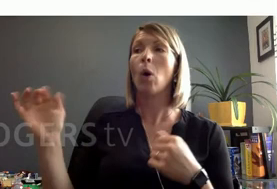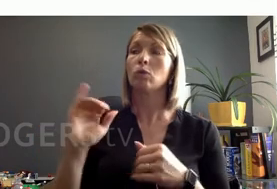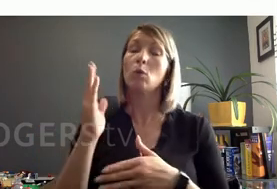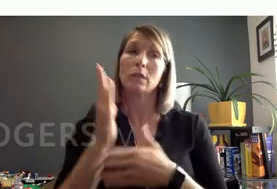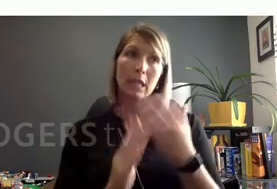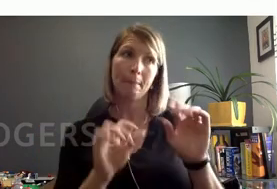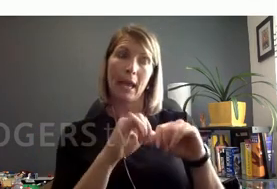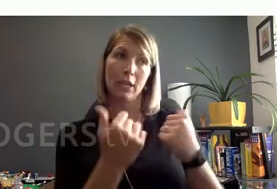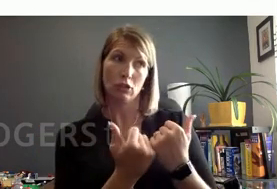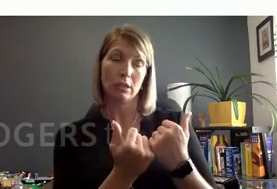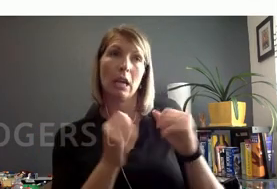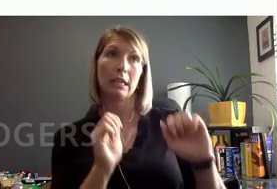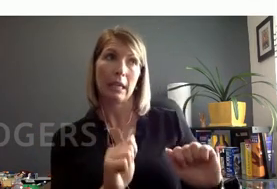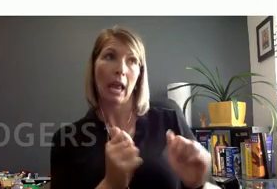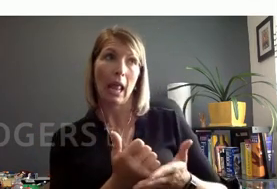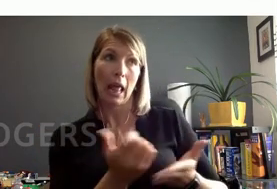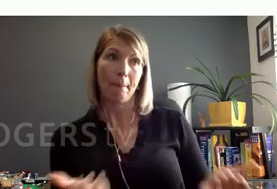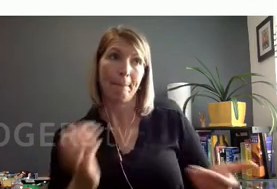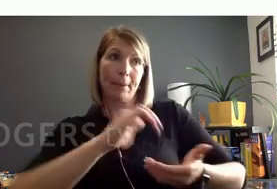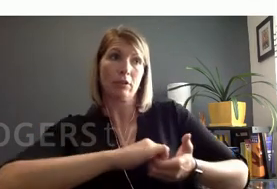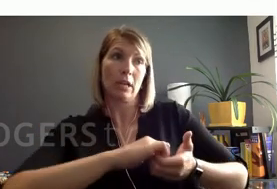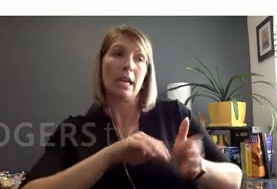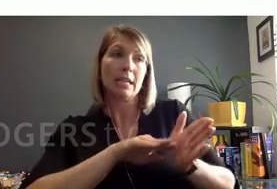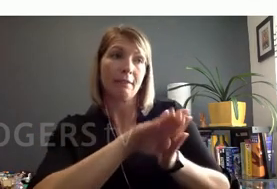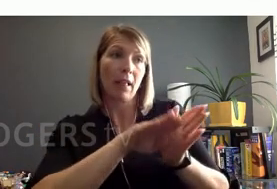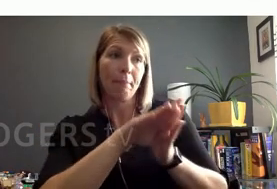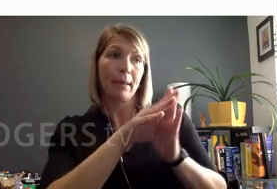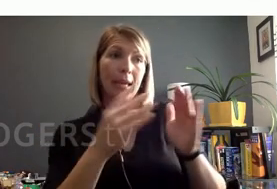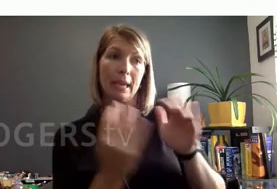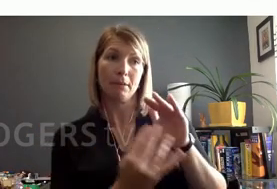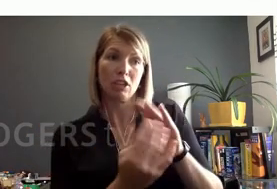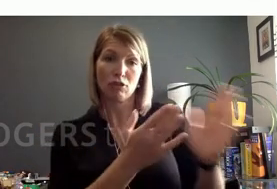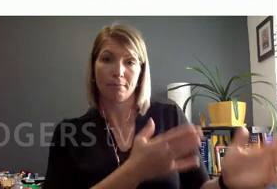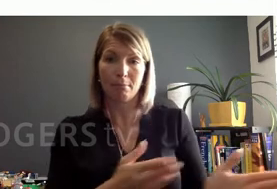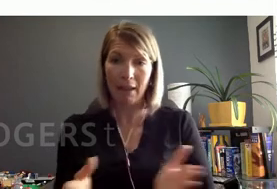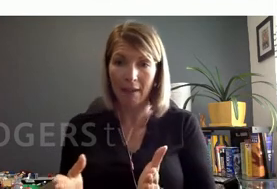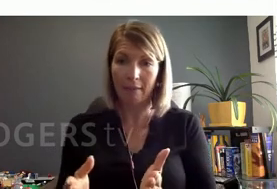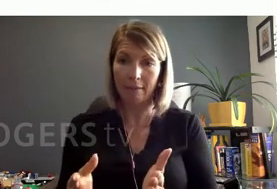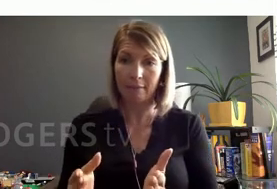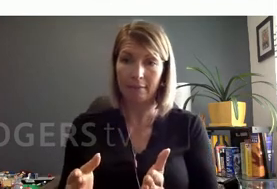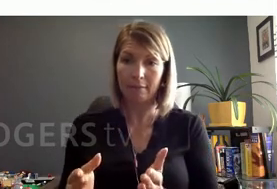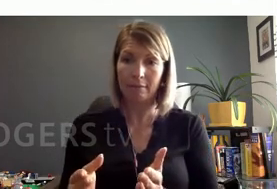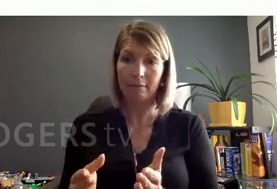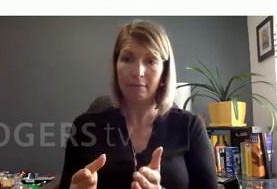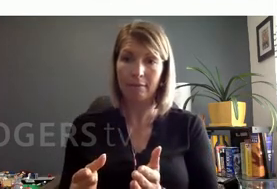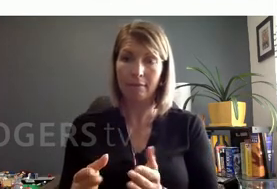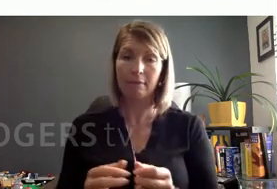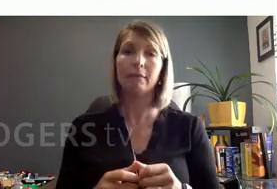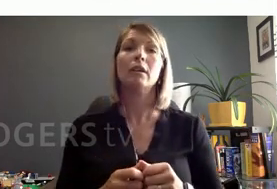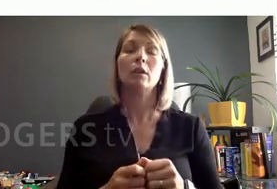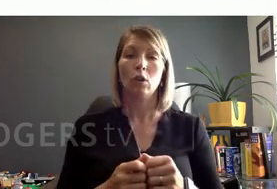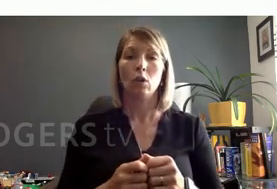help to develop a settlement integration plan. So that's the reason why we need to find out